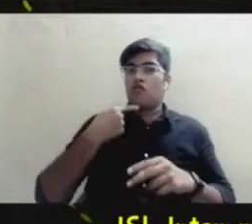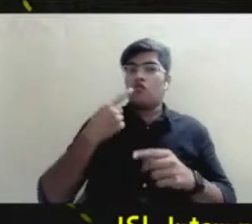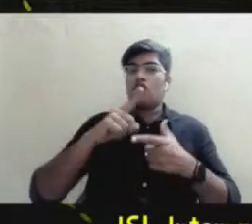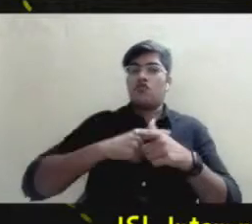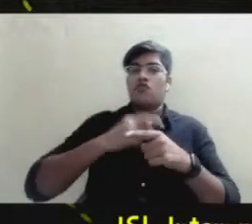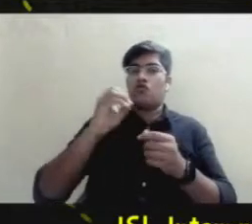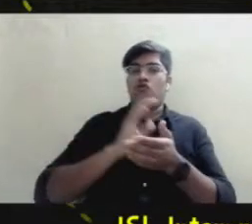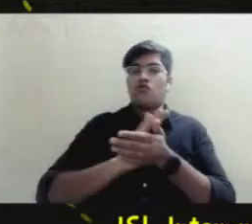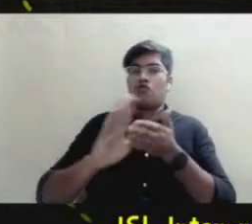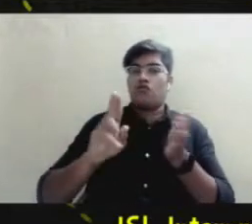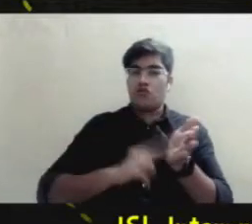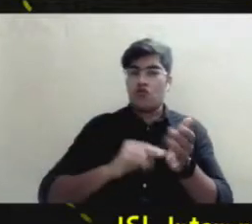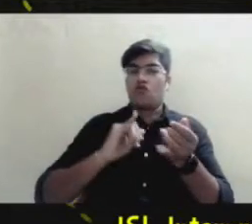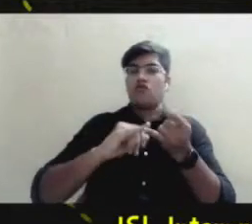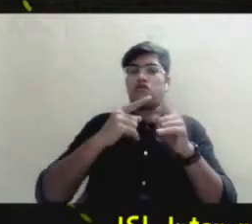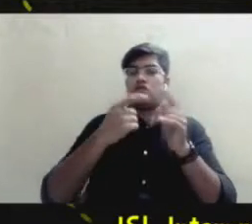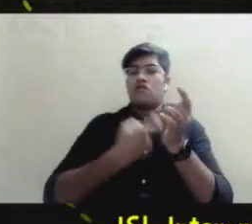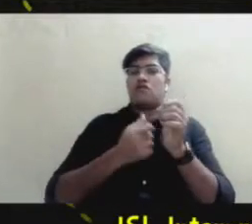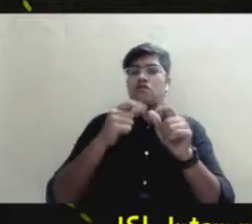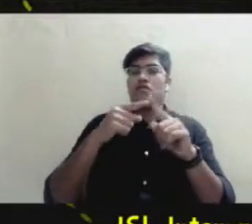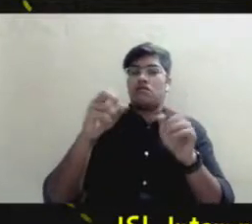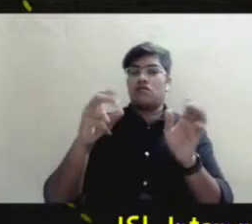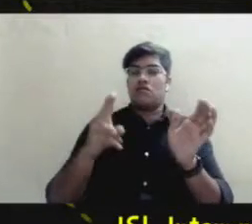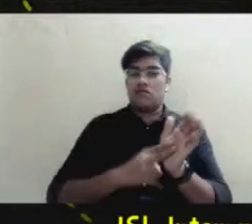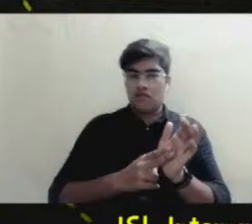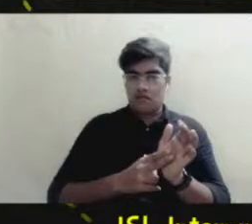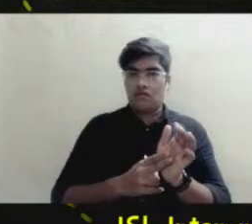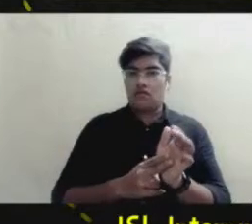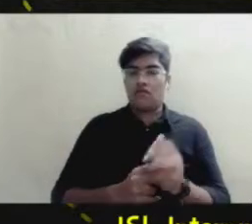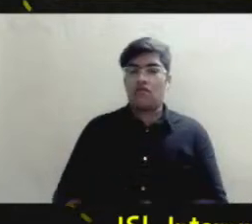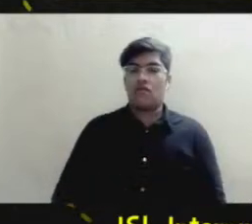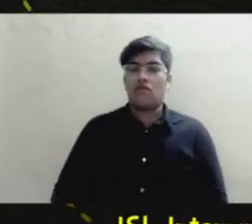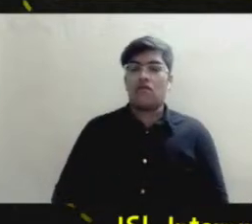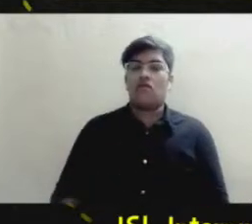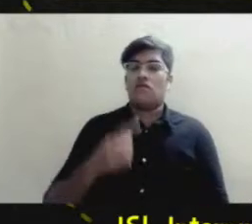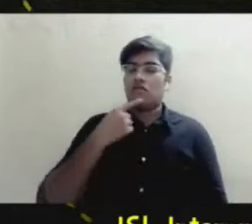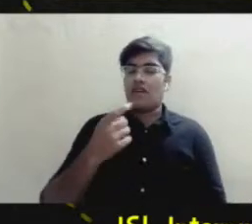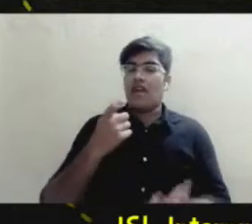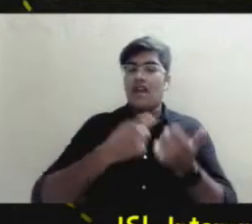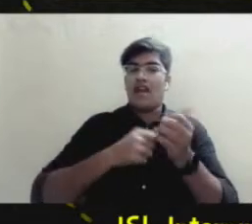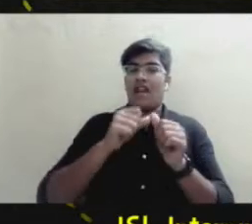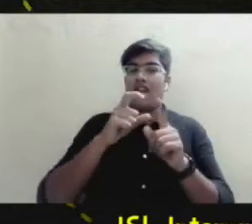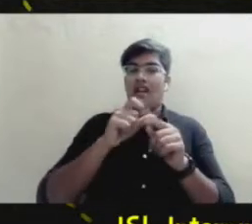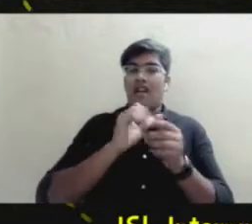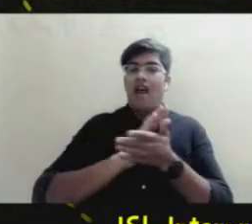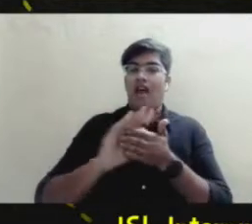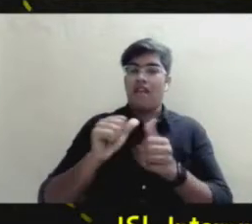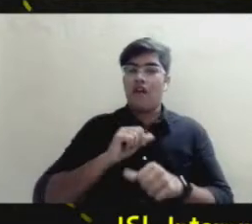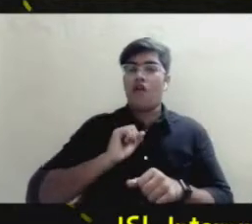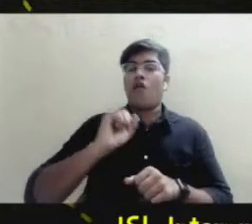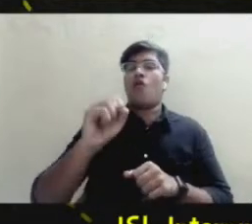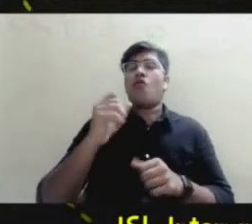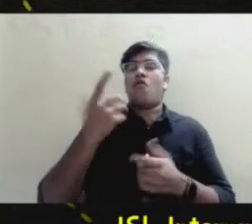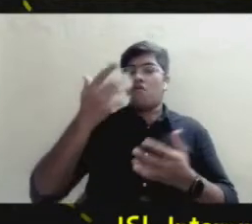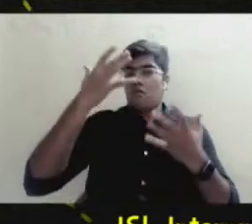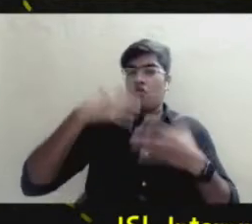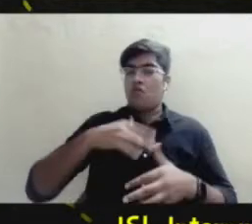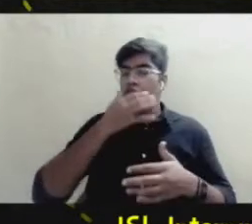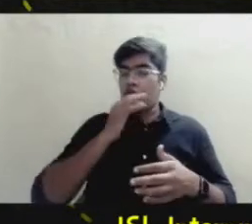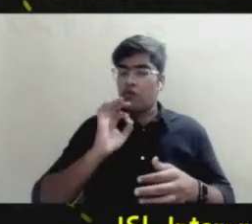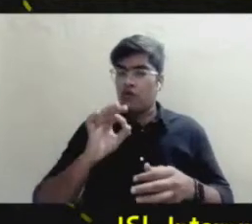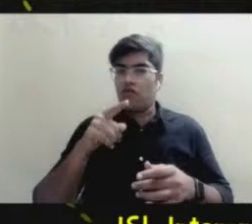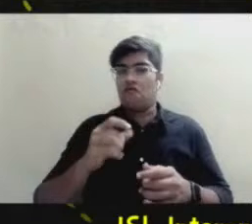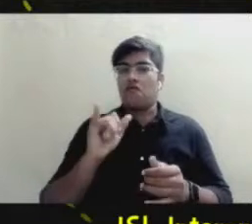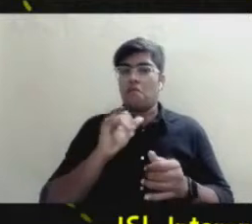It says, Radha, your treasury of loveliness glows. With a great store of beauty displayed by your